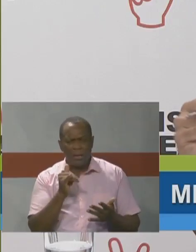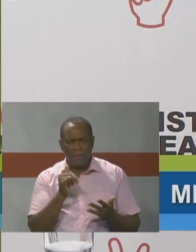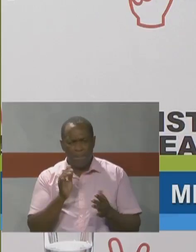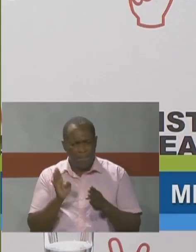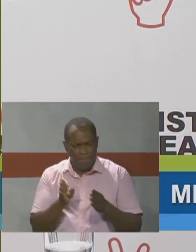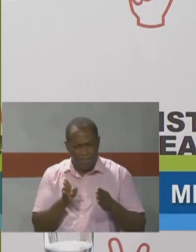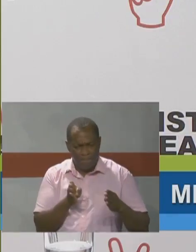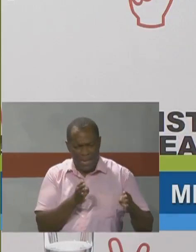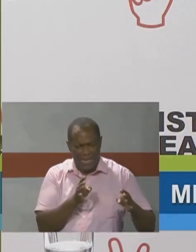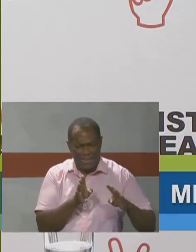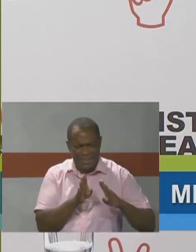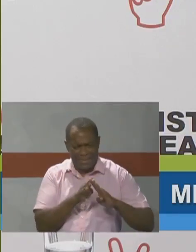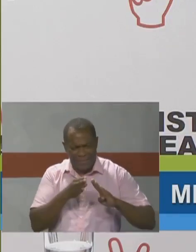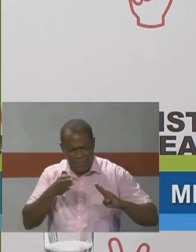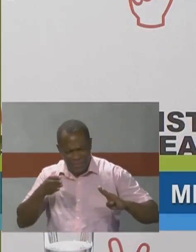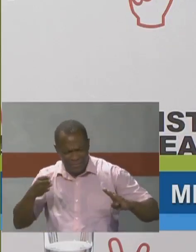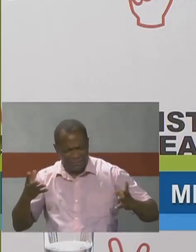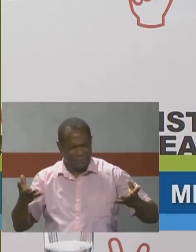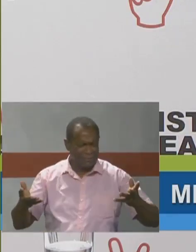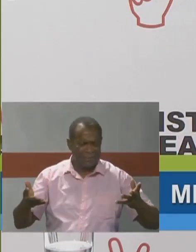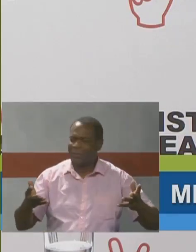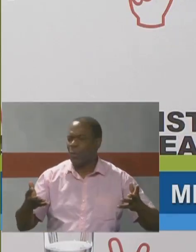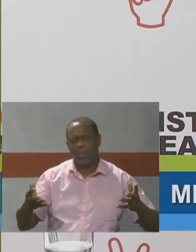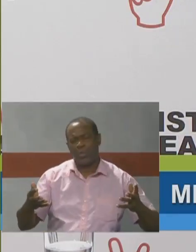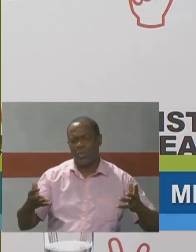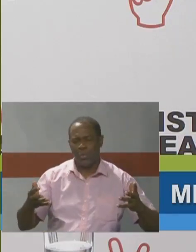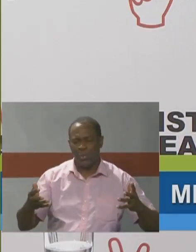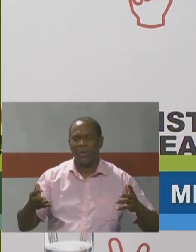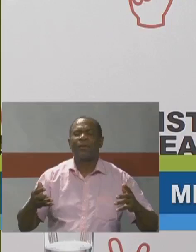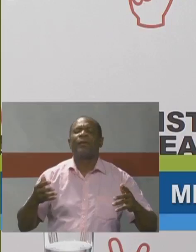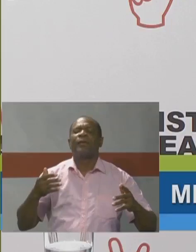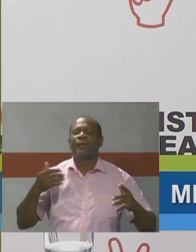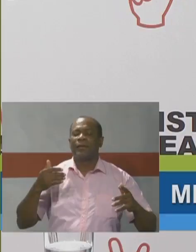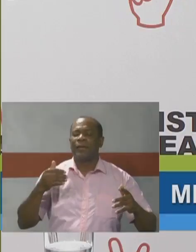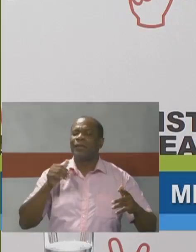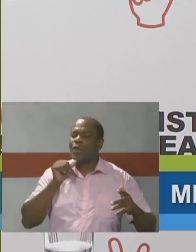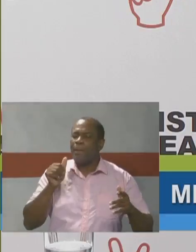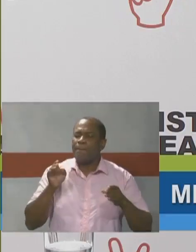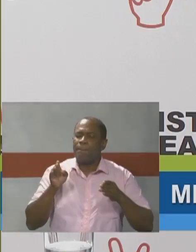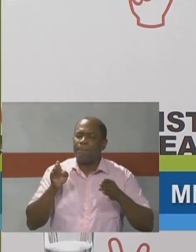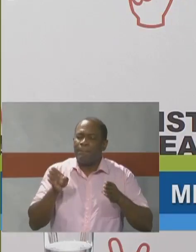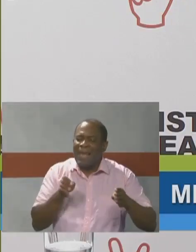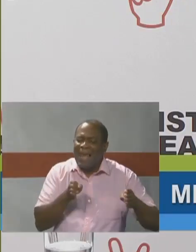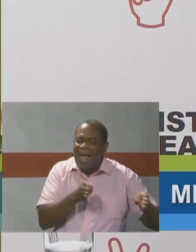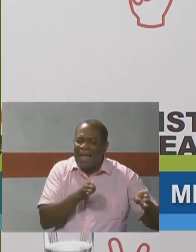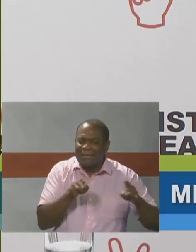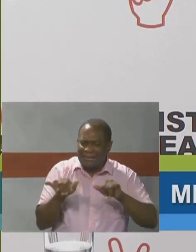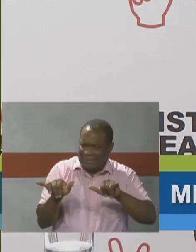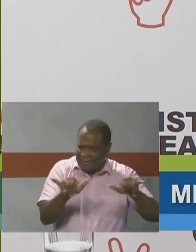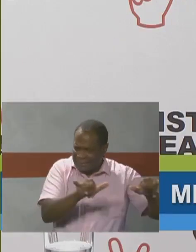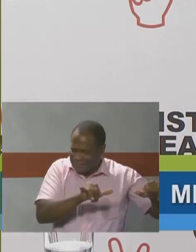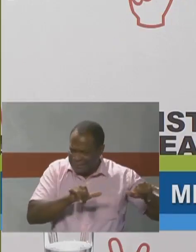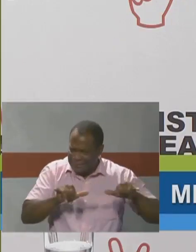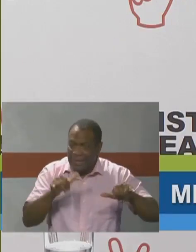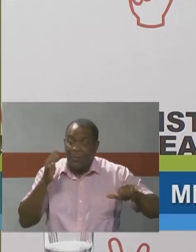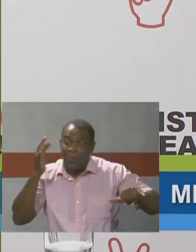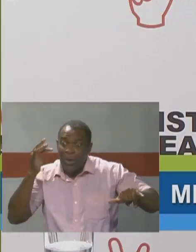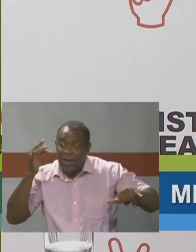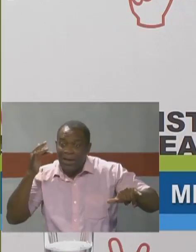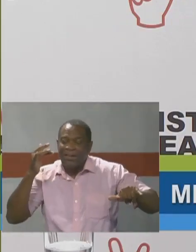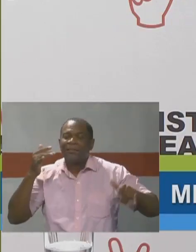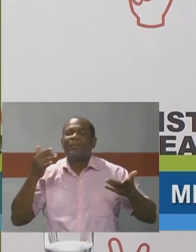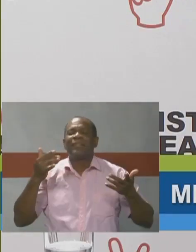because they were not planning the same. They weren't planning the same because they were called upon to mount different